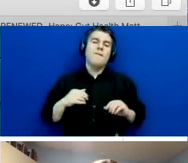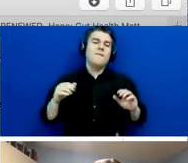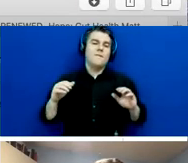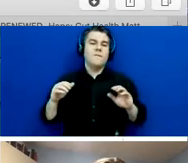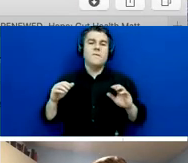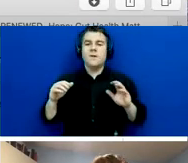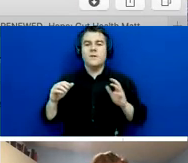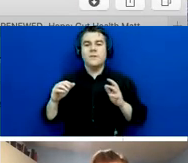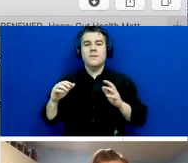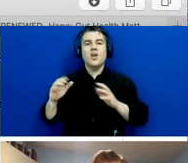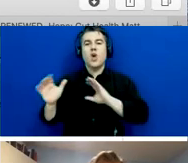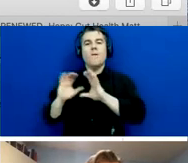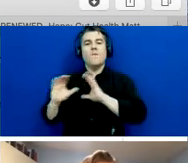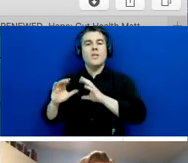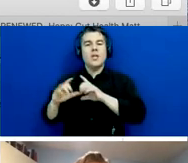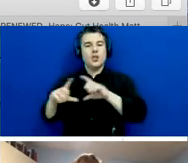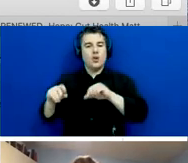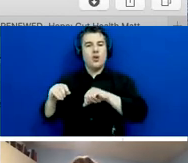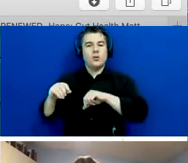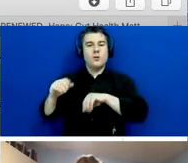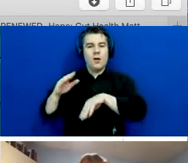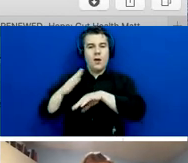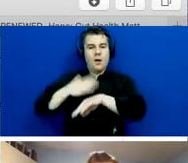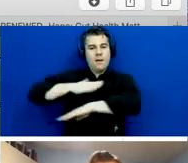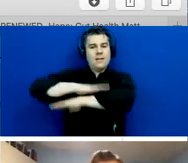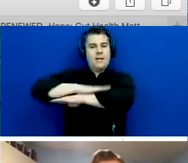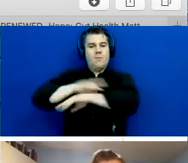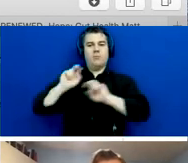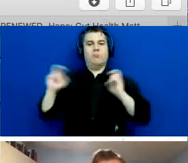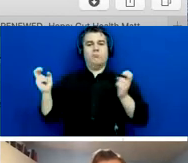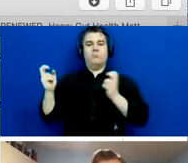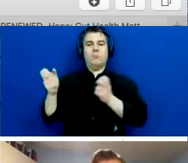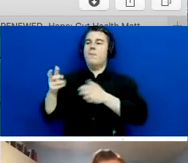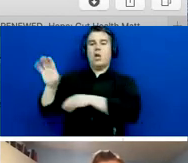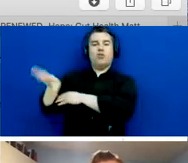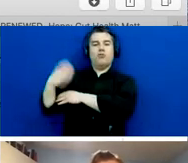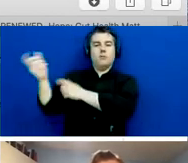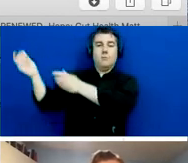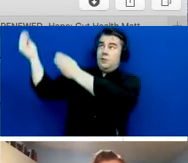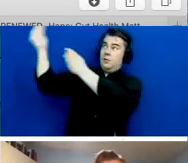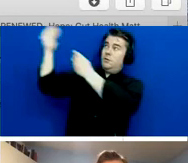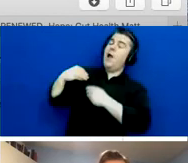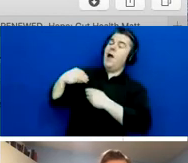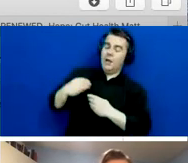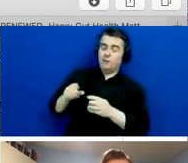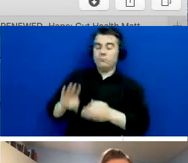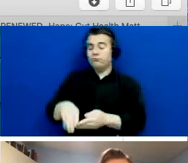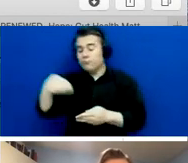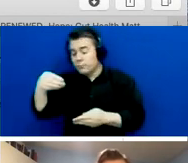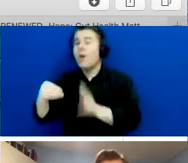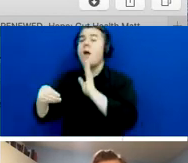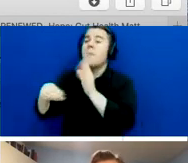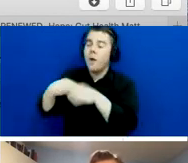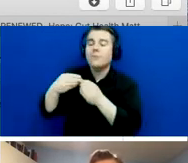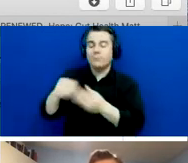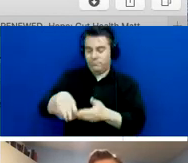conversation cards that we keep on our coffee table. It's a nice little part of the Christmas gift I received from my upline this year. And one of the questions was,